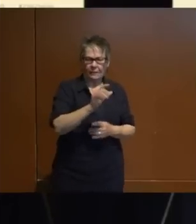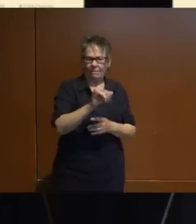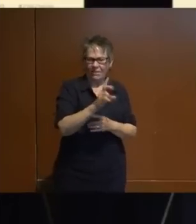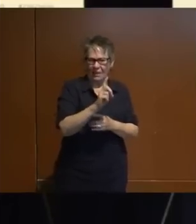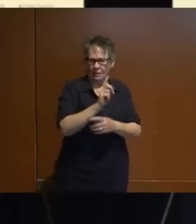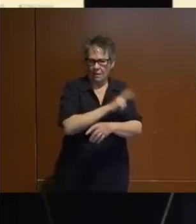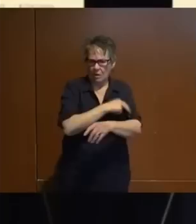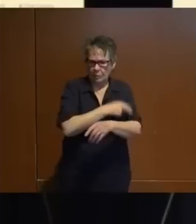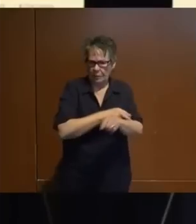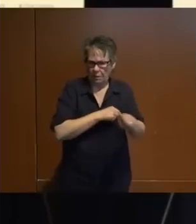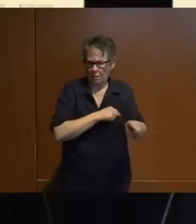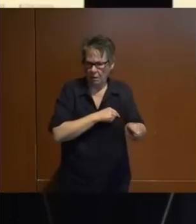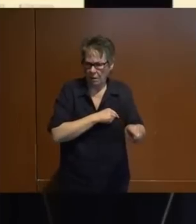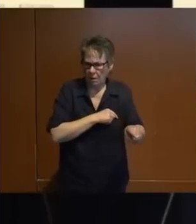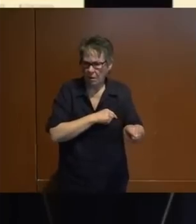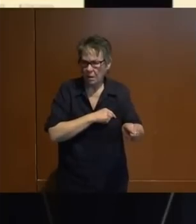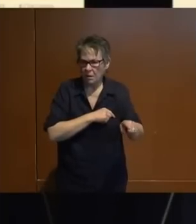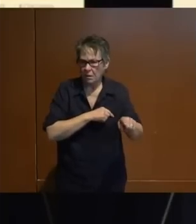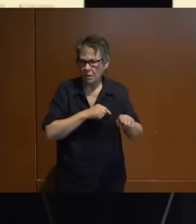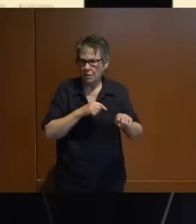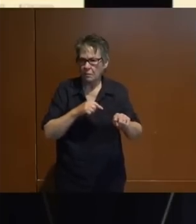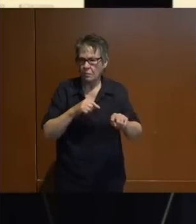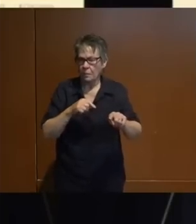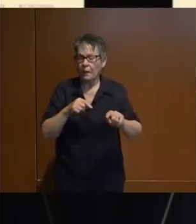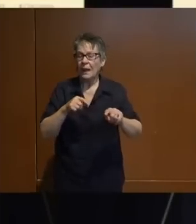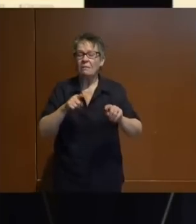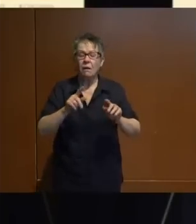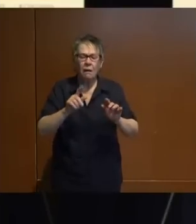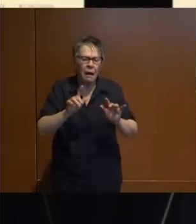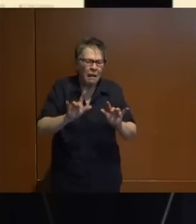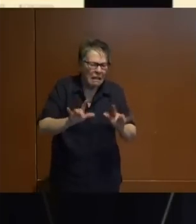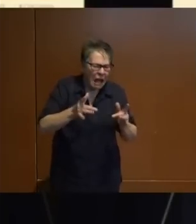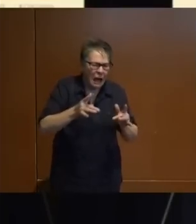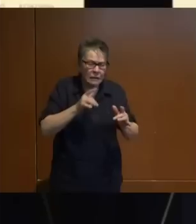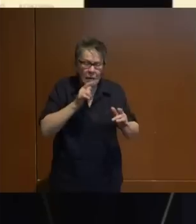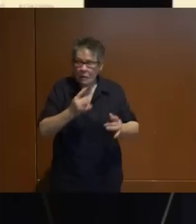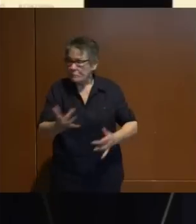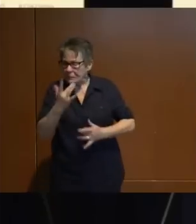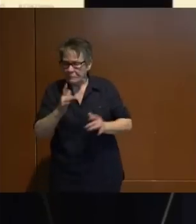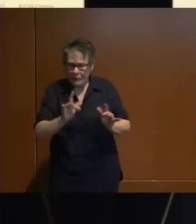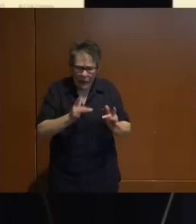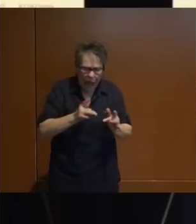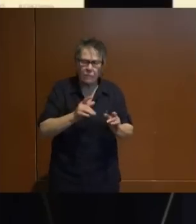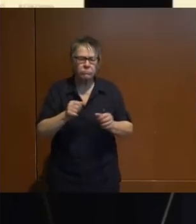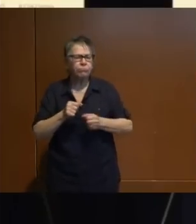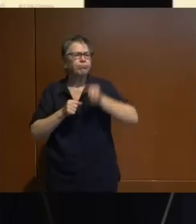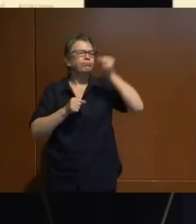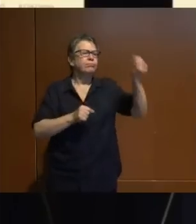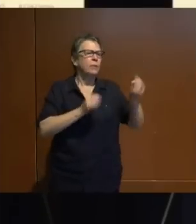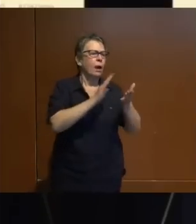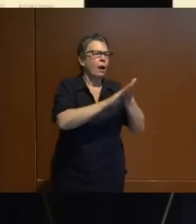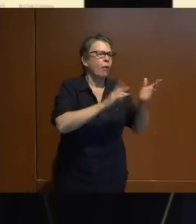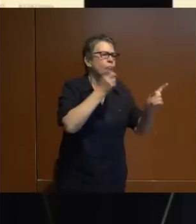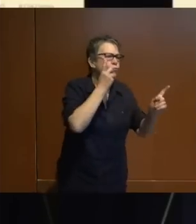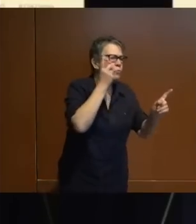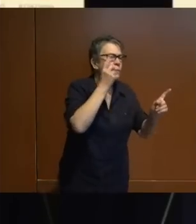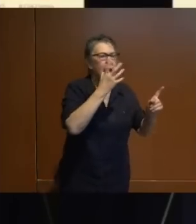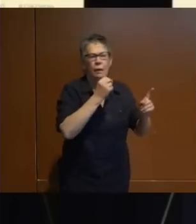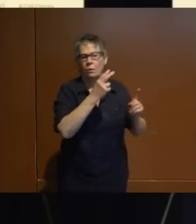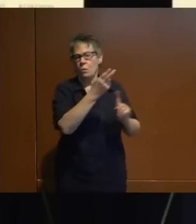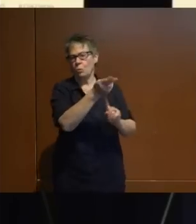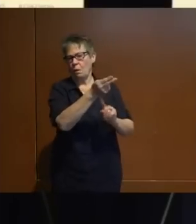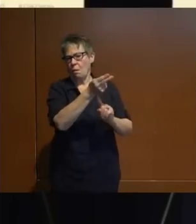hotels. So it's definitely the continuum, but these would be patients that at the field hospital that would be in a